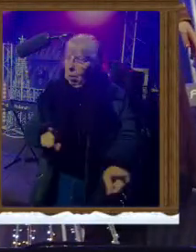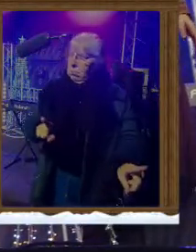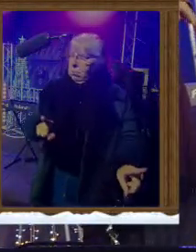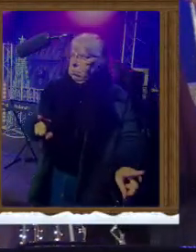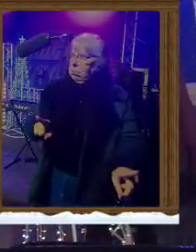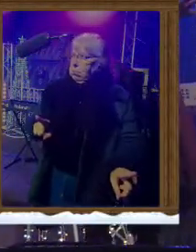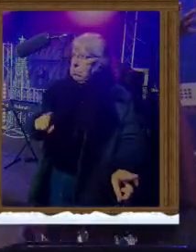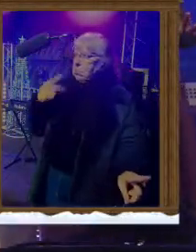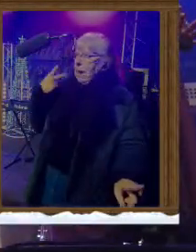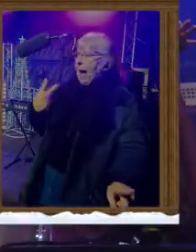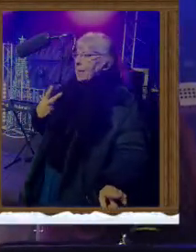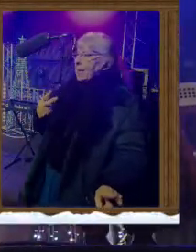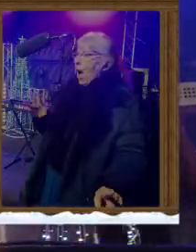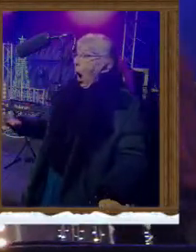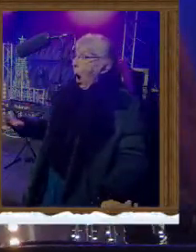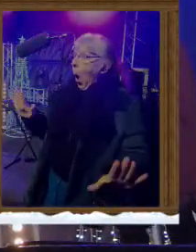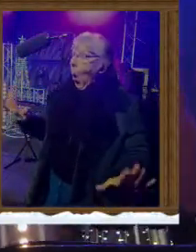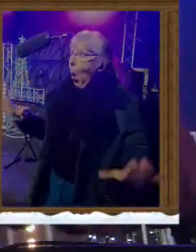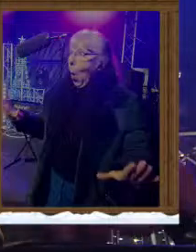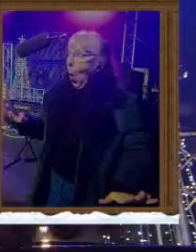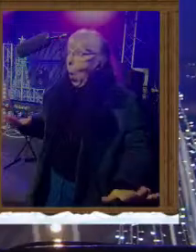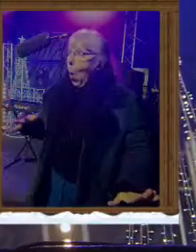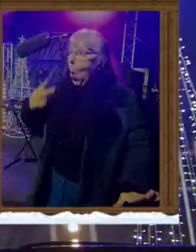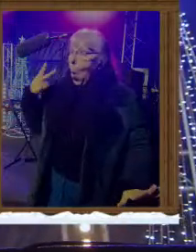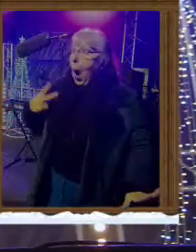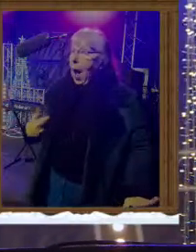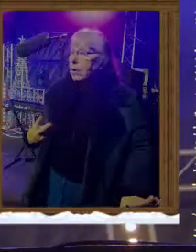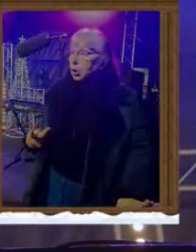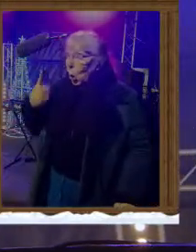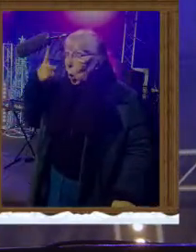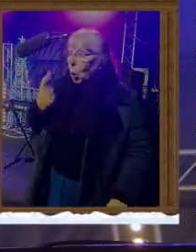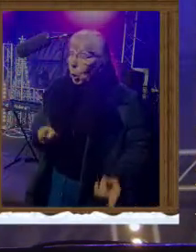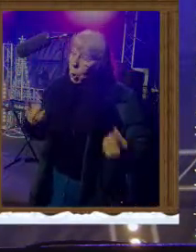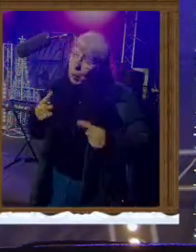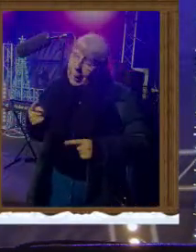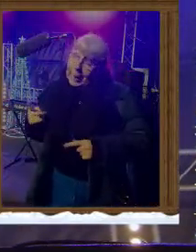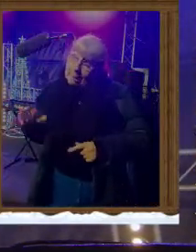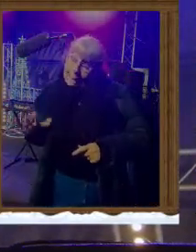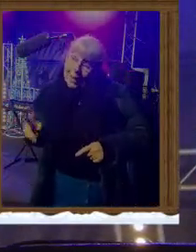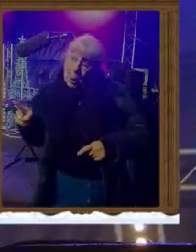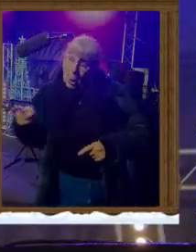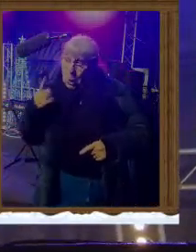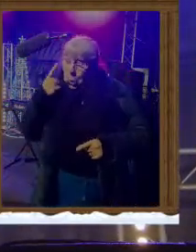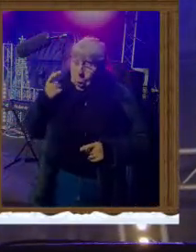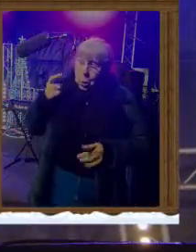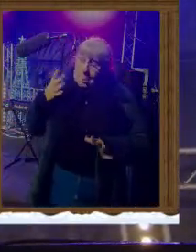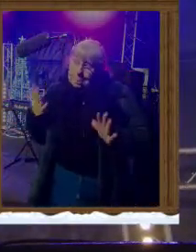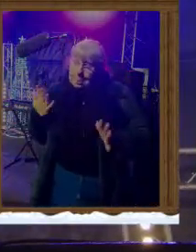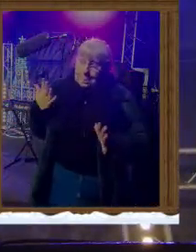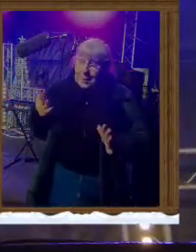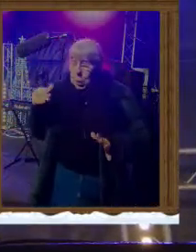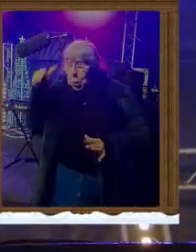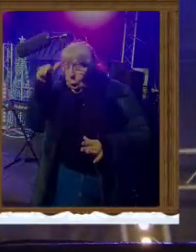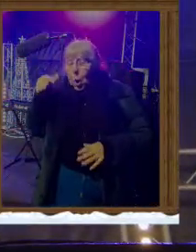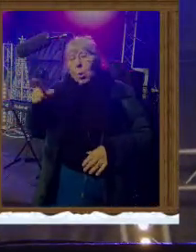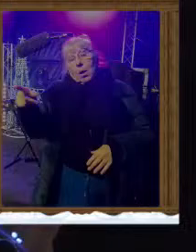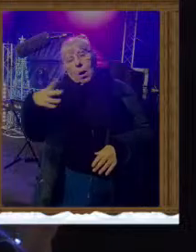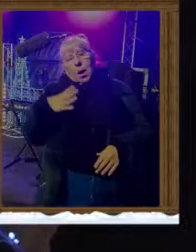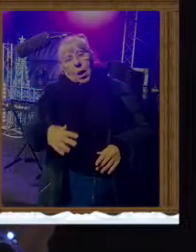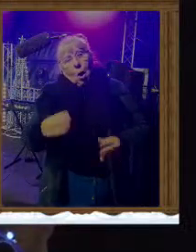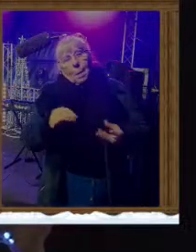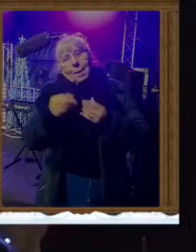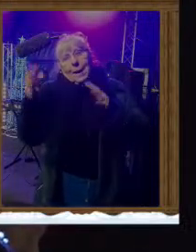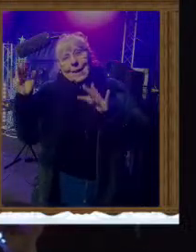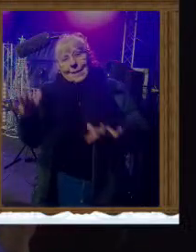Elsa? Oh my goodness, Elsa! Do you think there's any way that you could maybe, you know, just think about, you know... You want me to make it